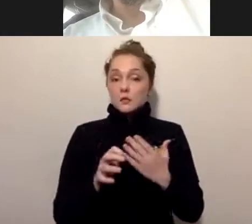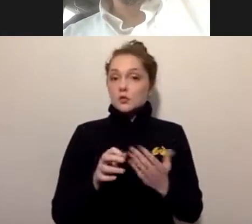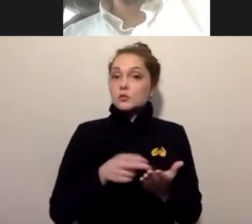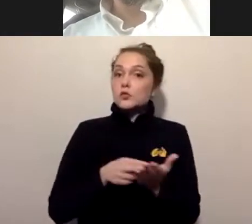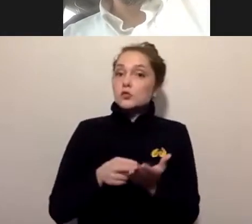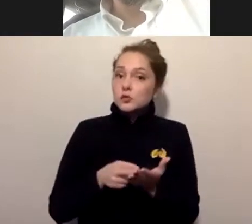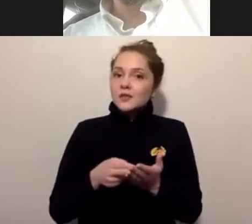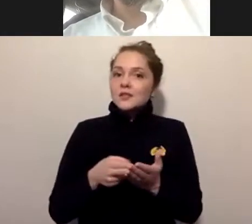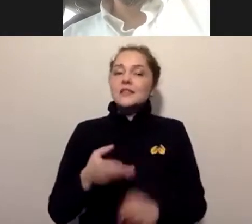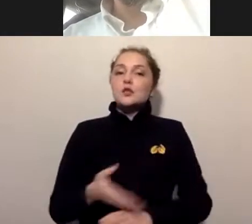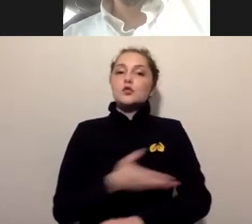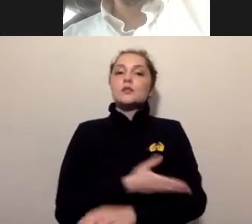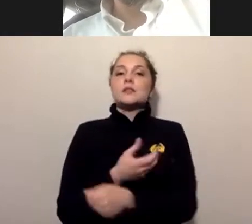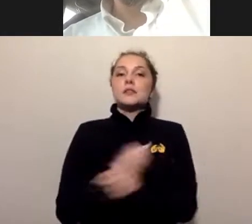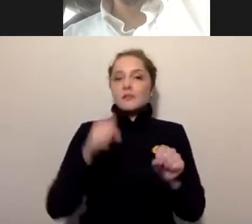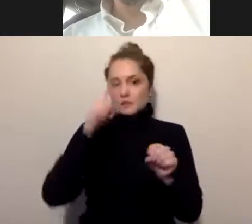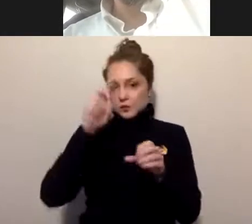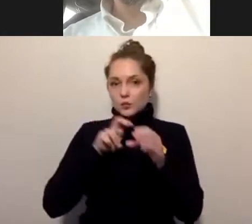increased safety of riders.